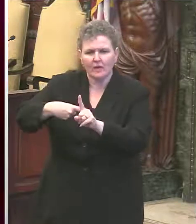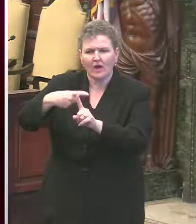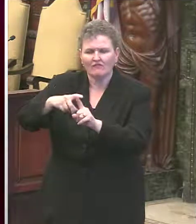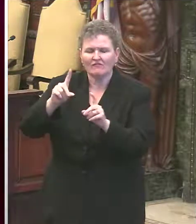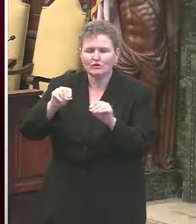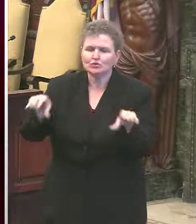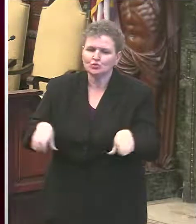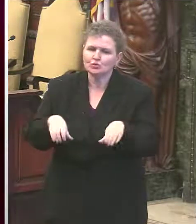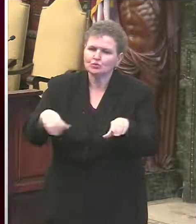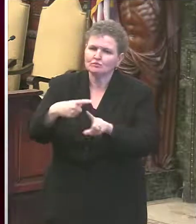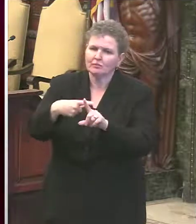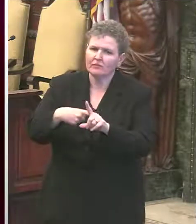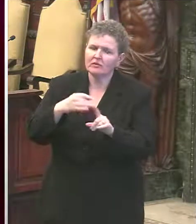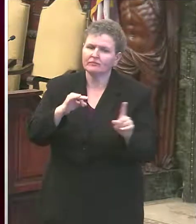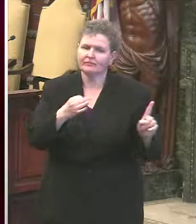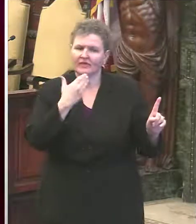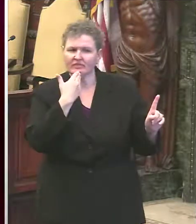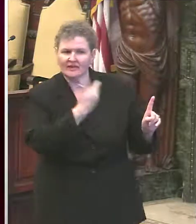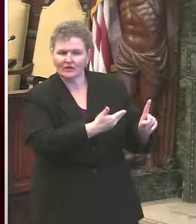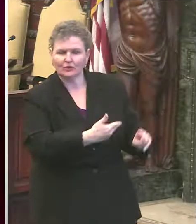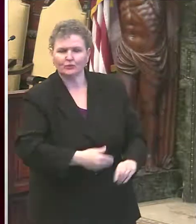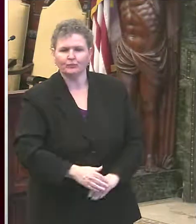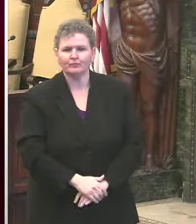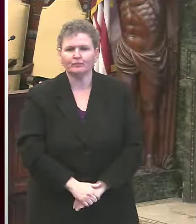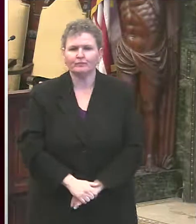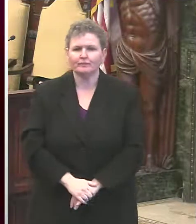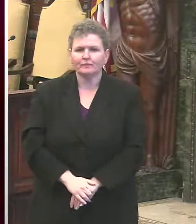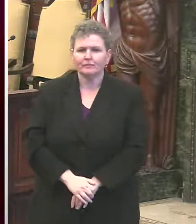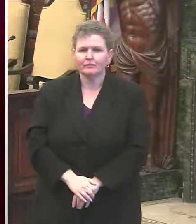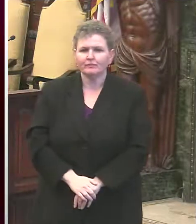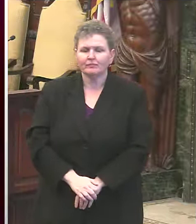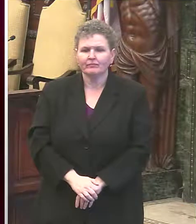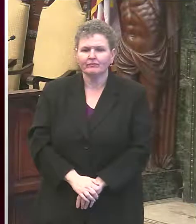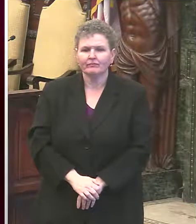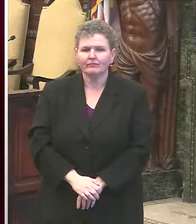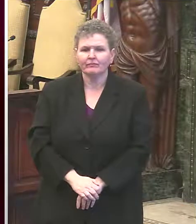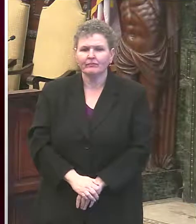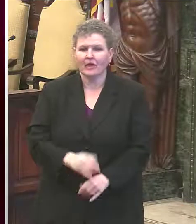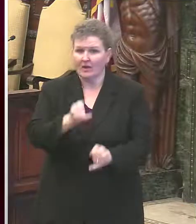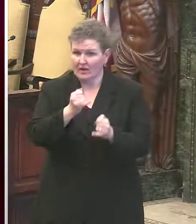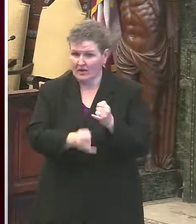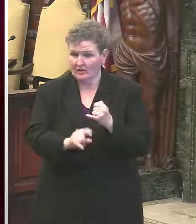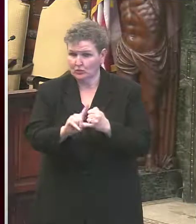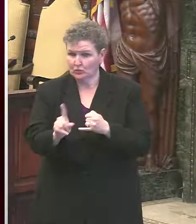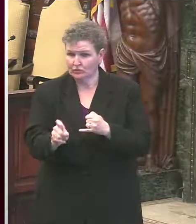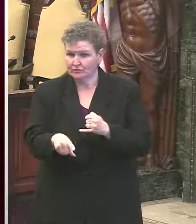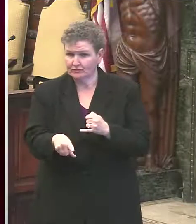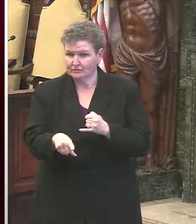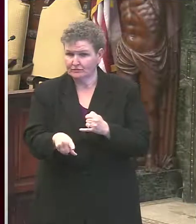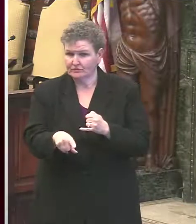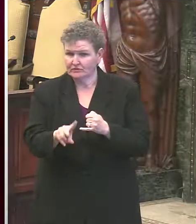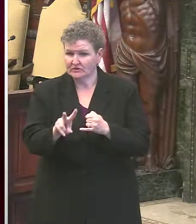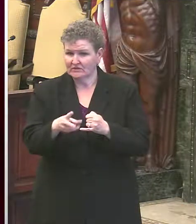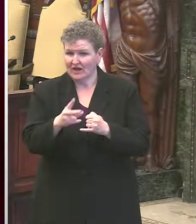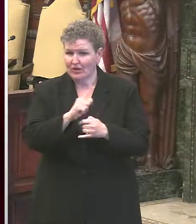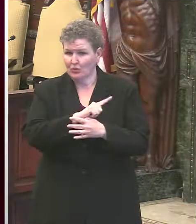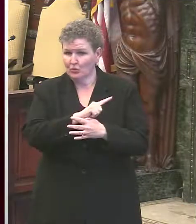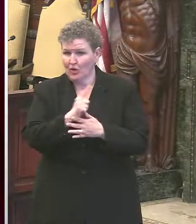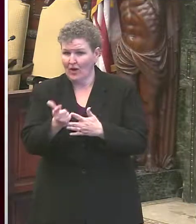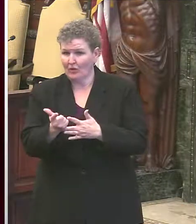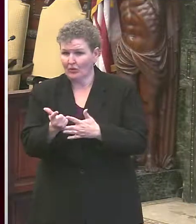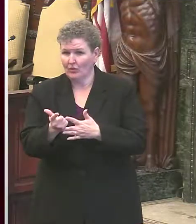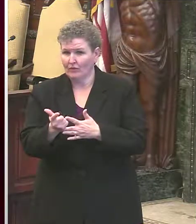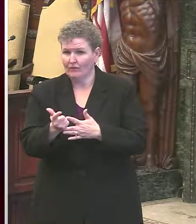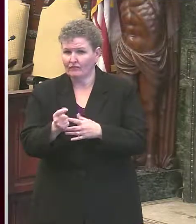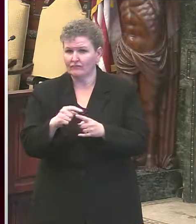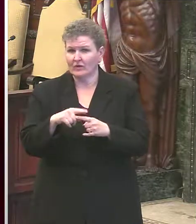thank you. Thank you, Denise. And finally, I have a second round follow-up question from Jack Tomsick